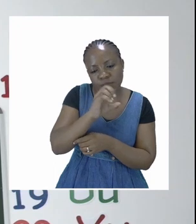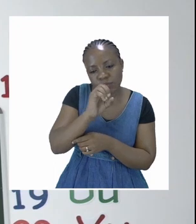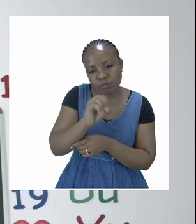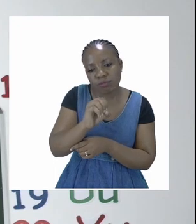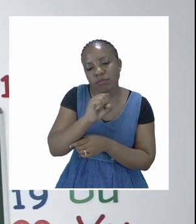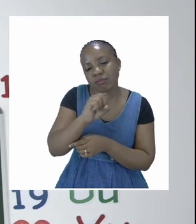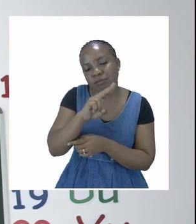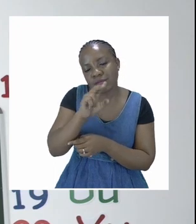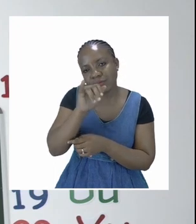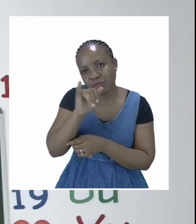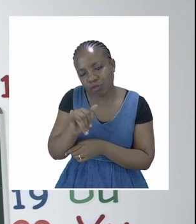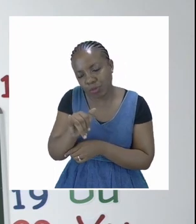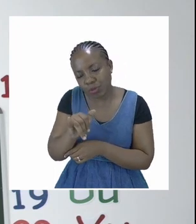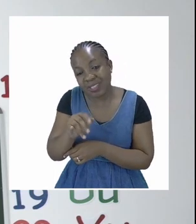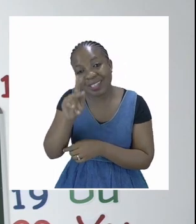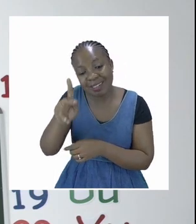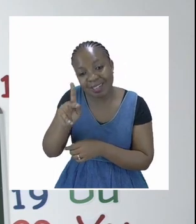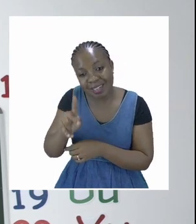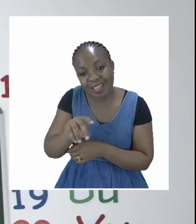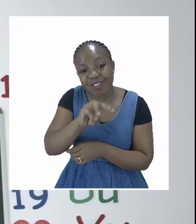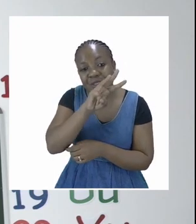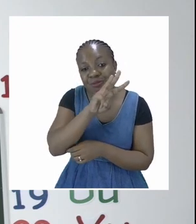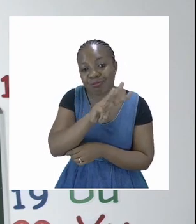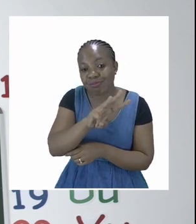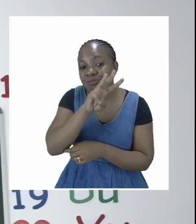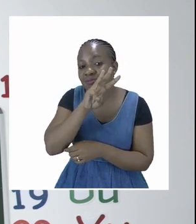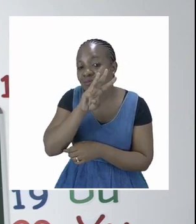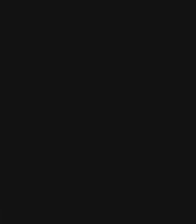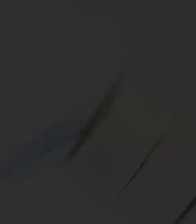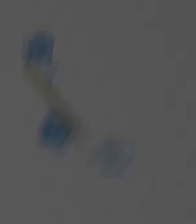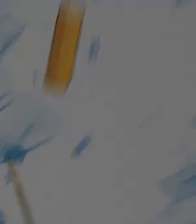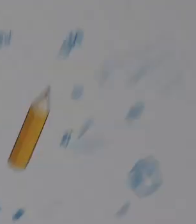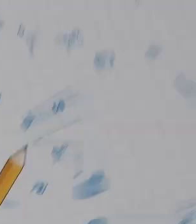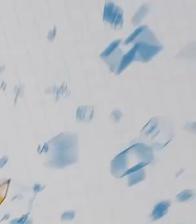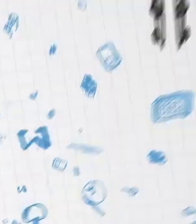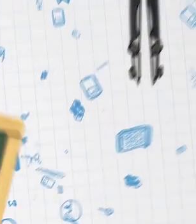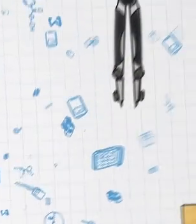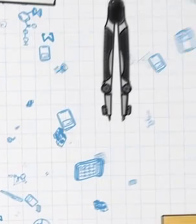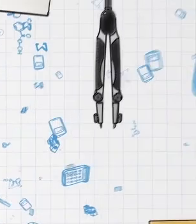our website, Zoshi Online.